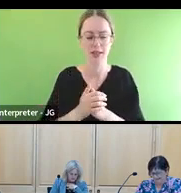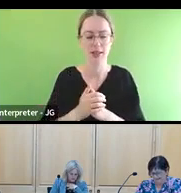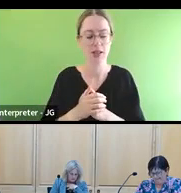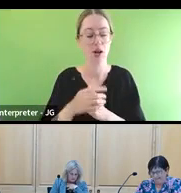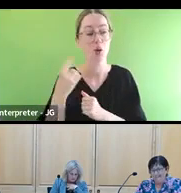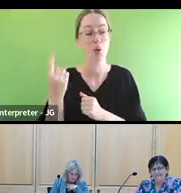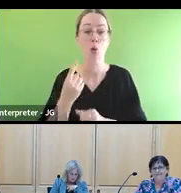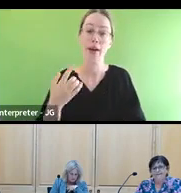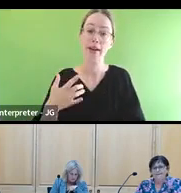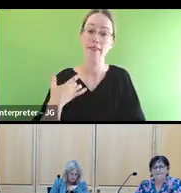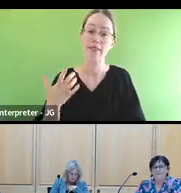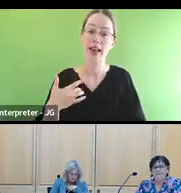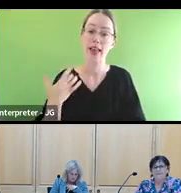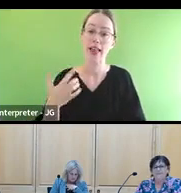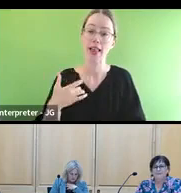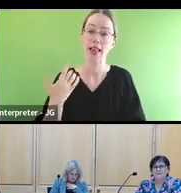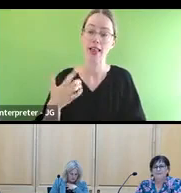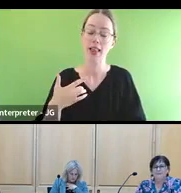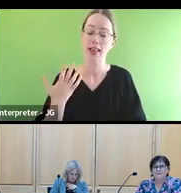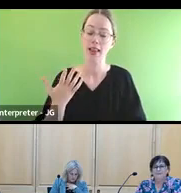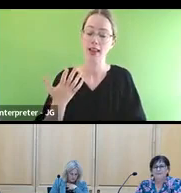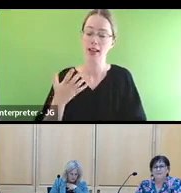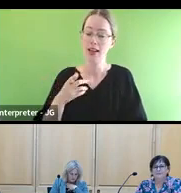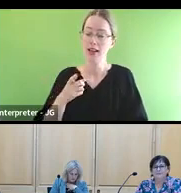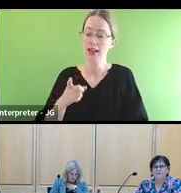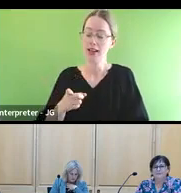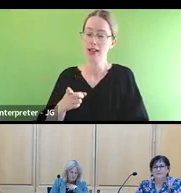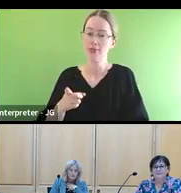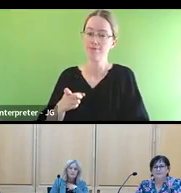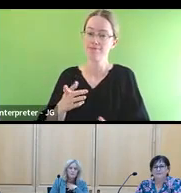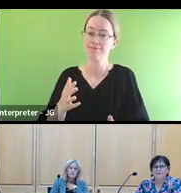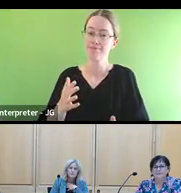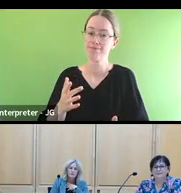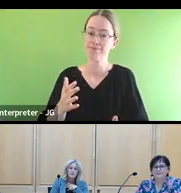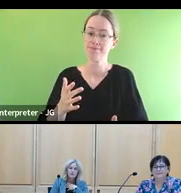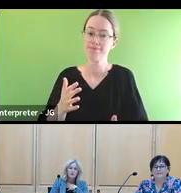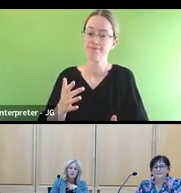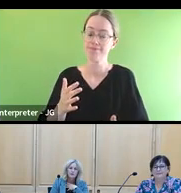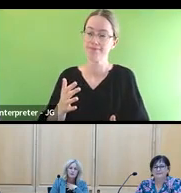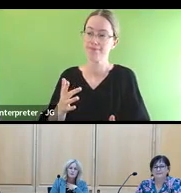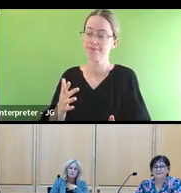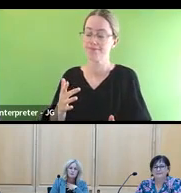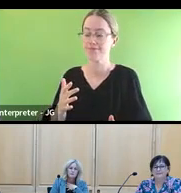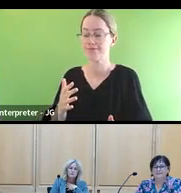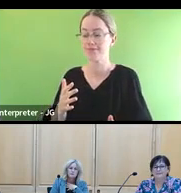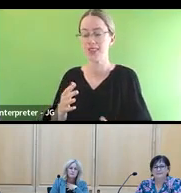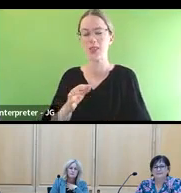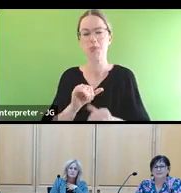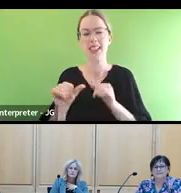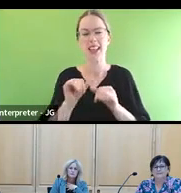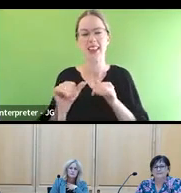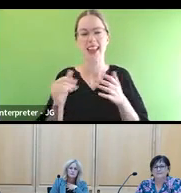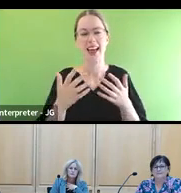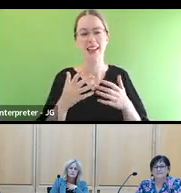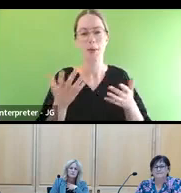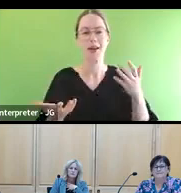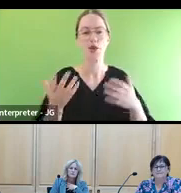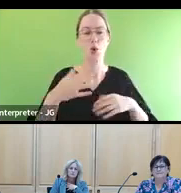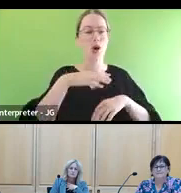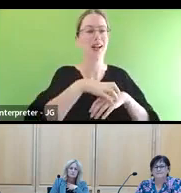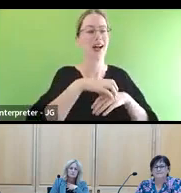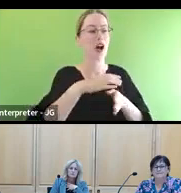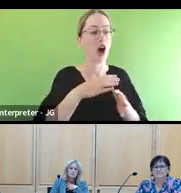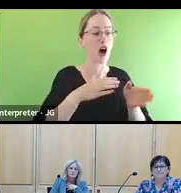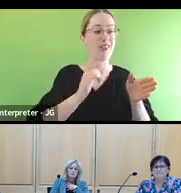that it's a far better way than various organisations going off on their own pathway to